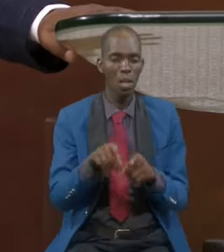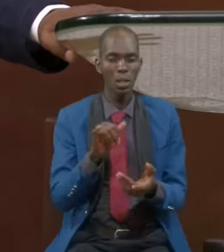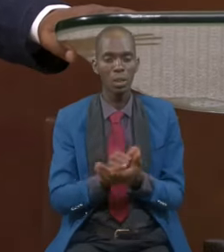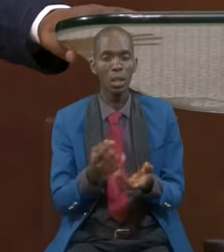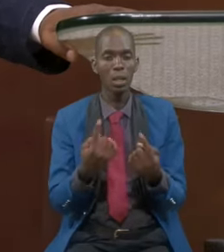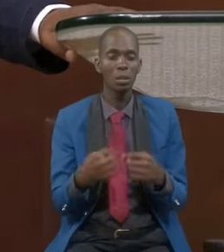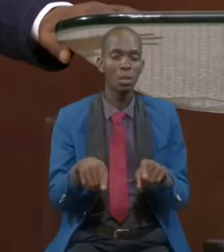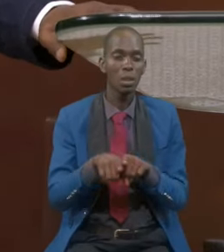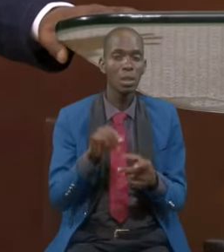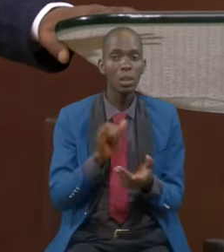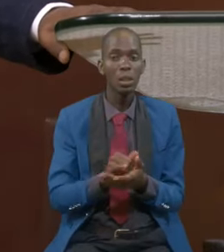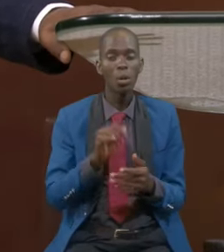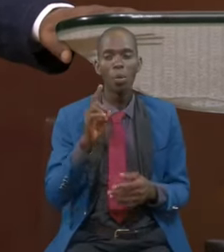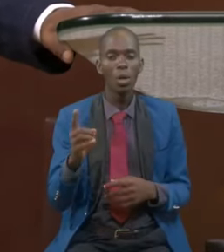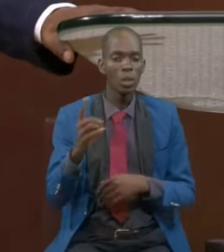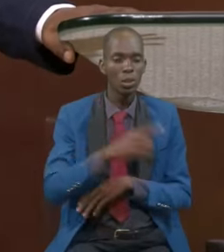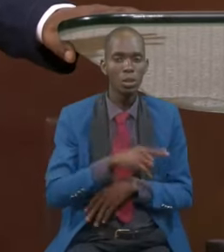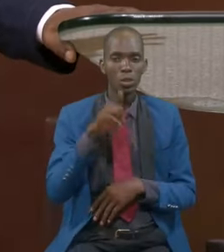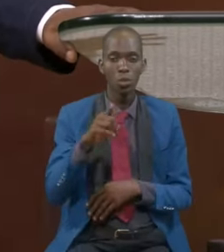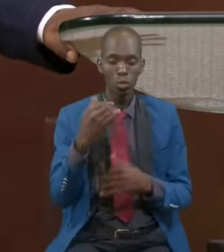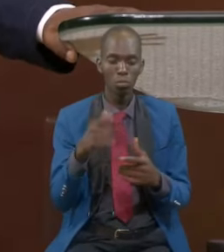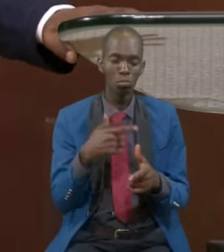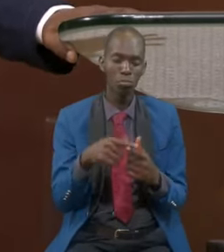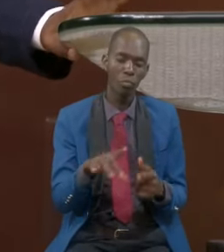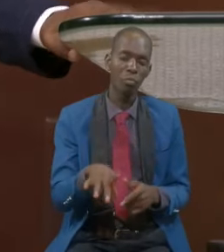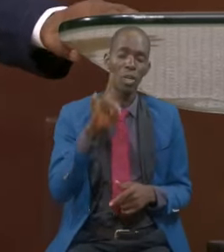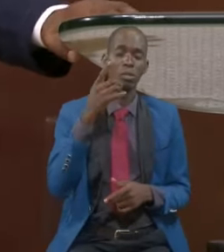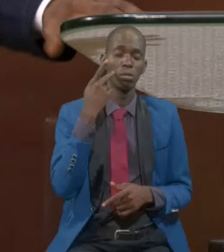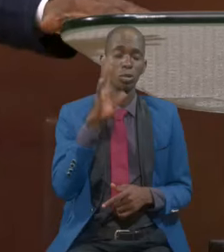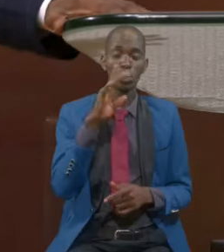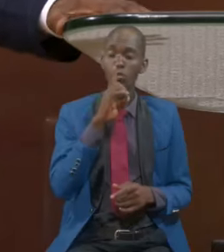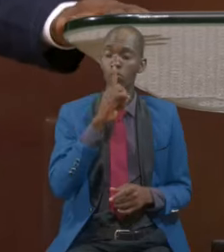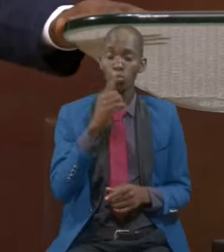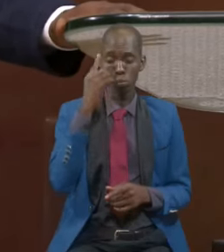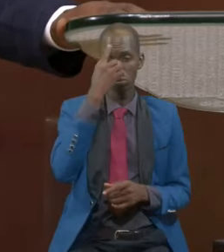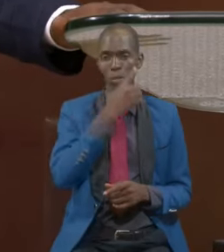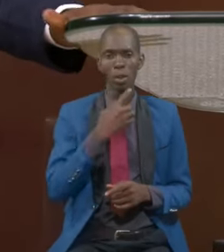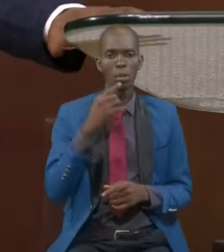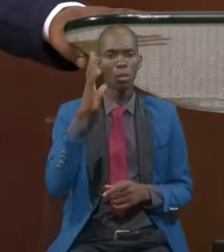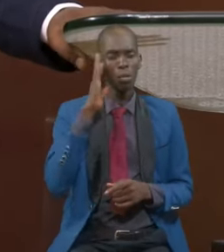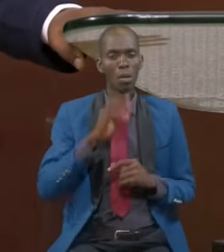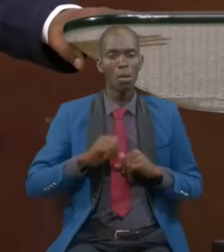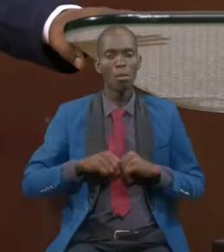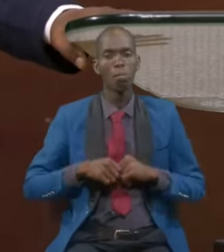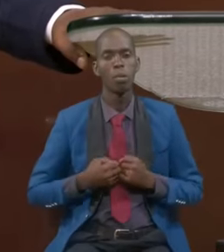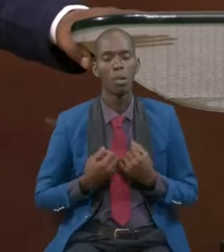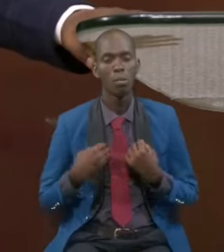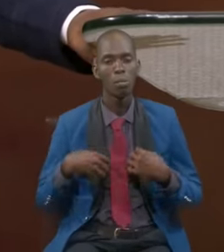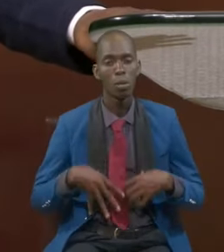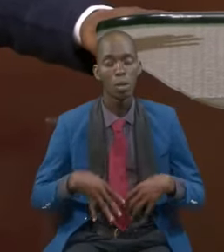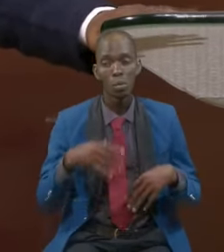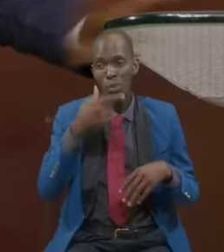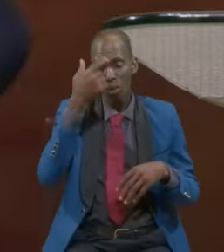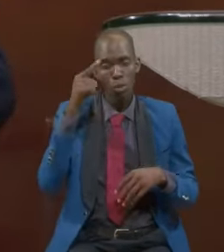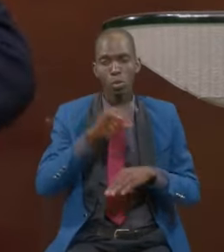coming like that, when one day you see your real self, you break down, because you didn't know that